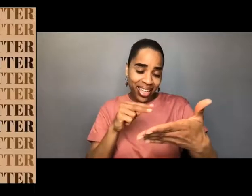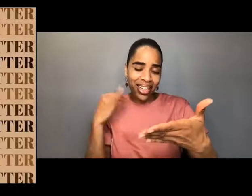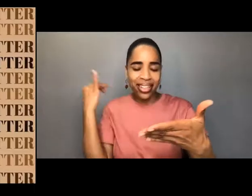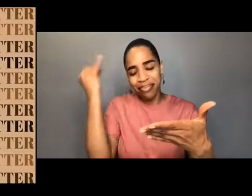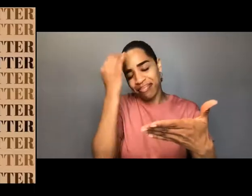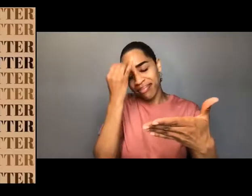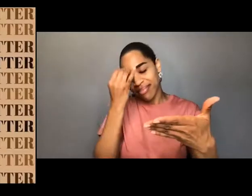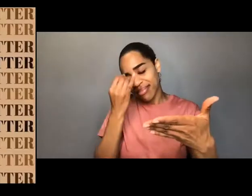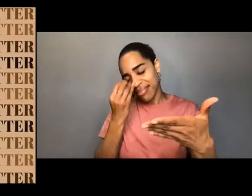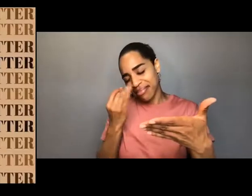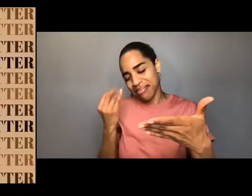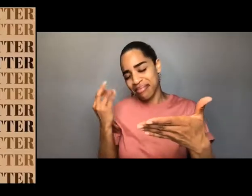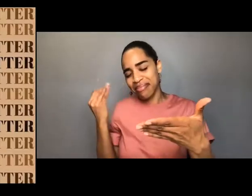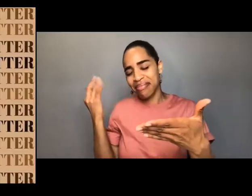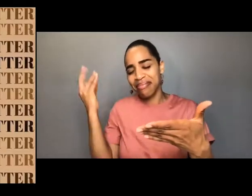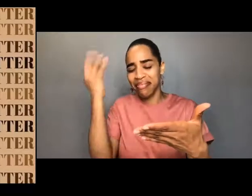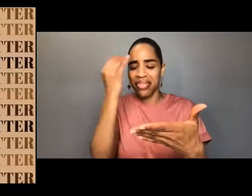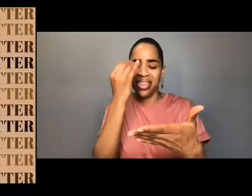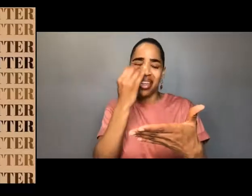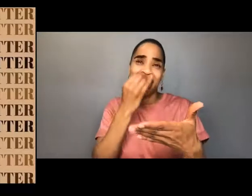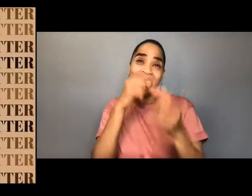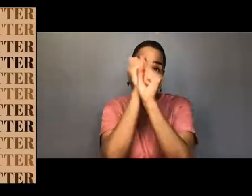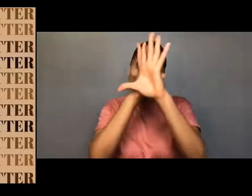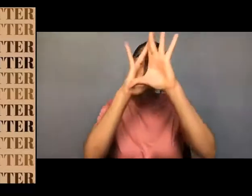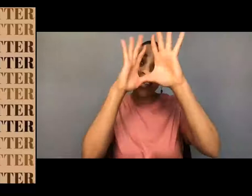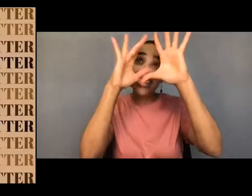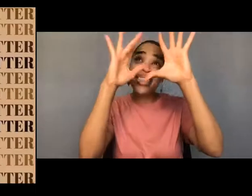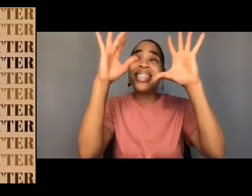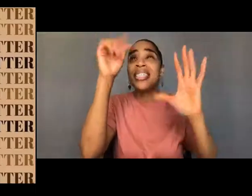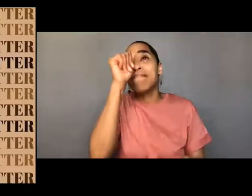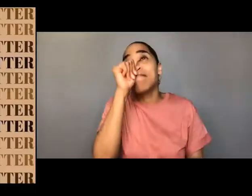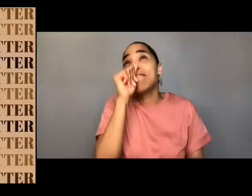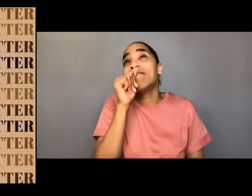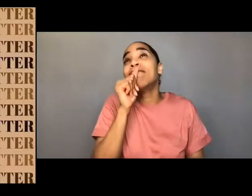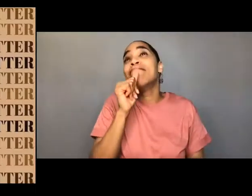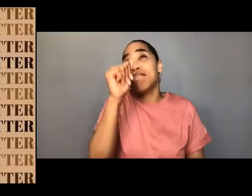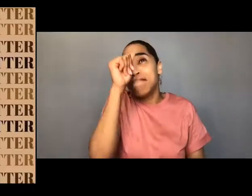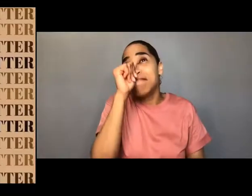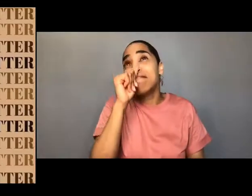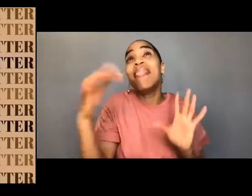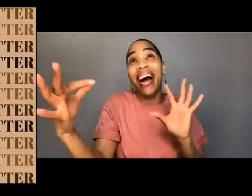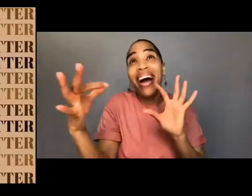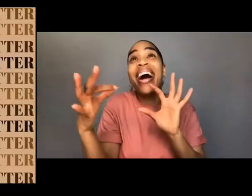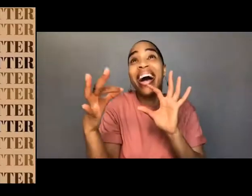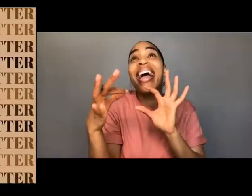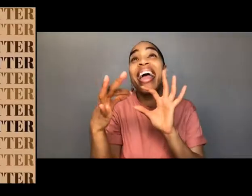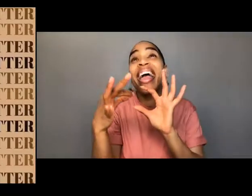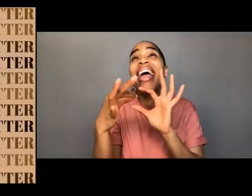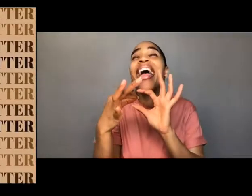read. I'm foolishly patient. I can't get past the taste of